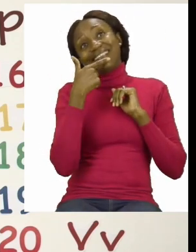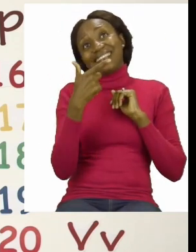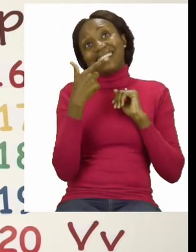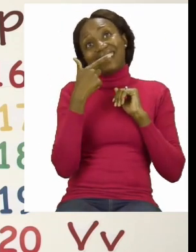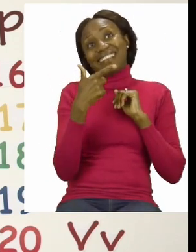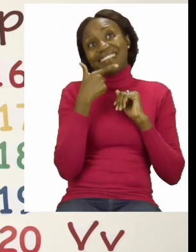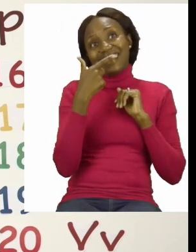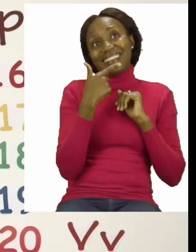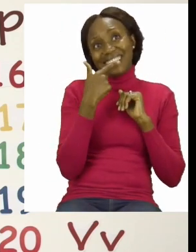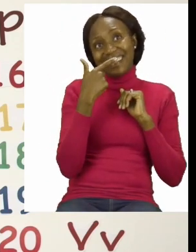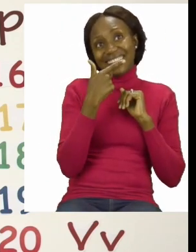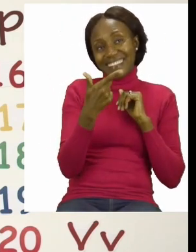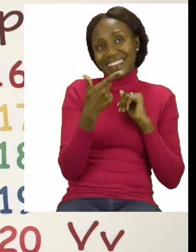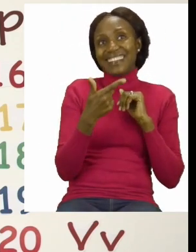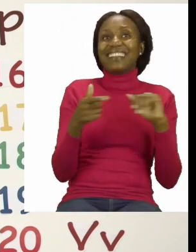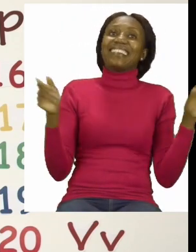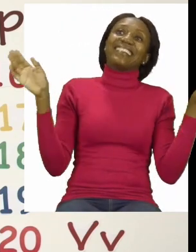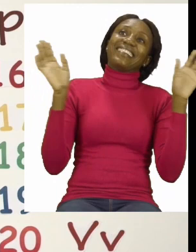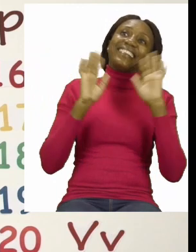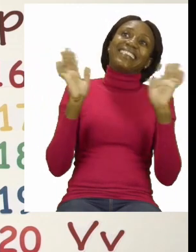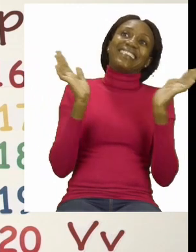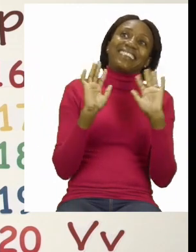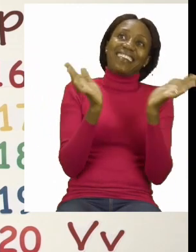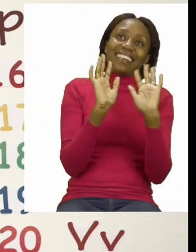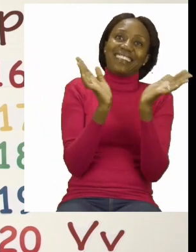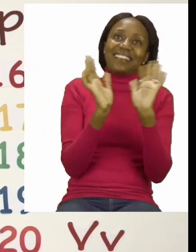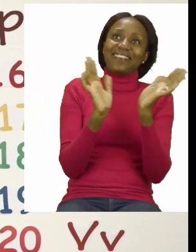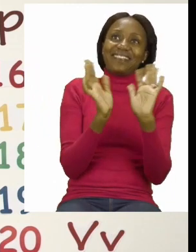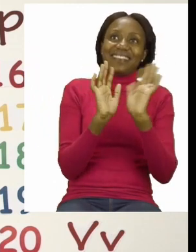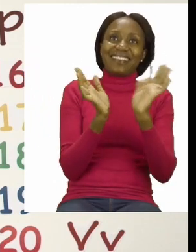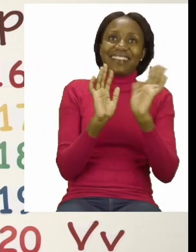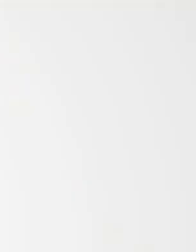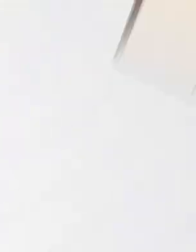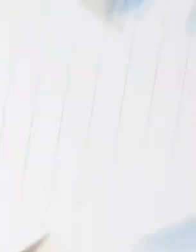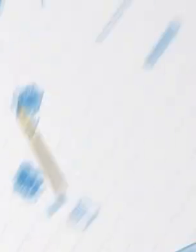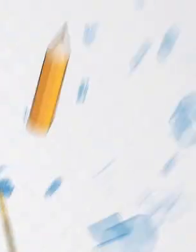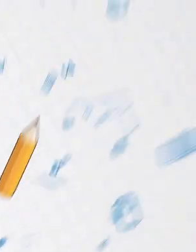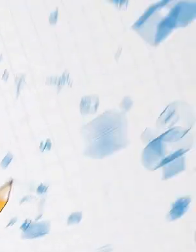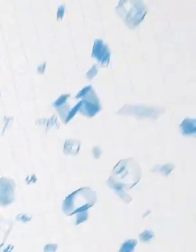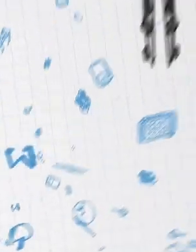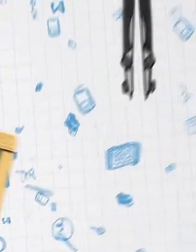us and goodbye.